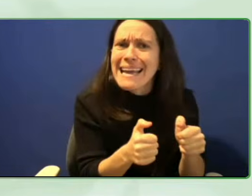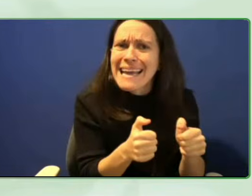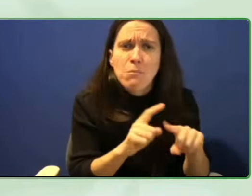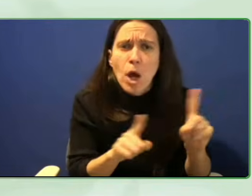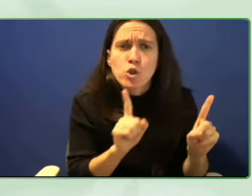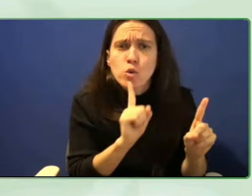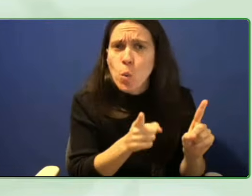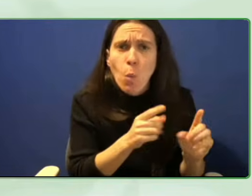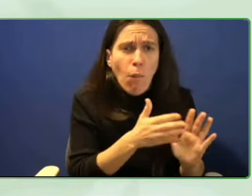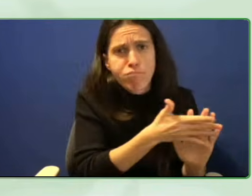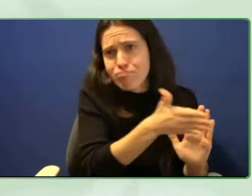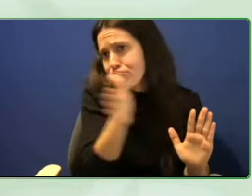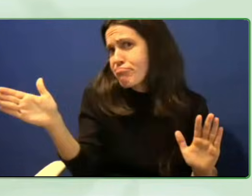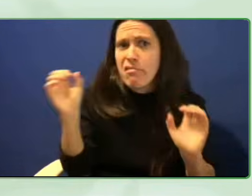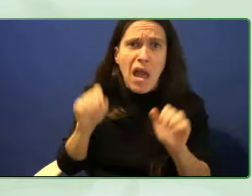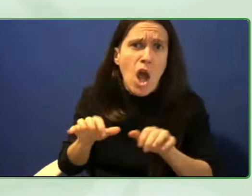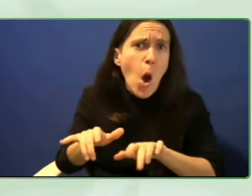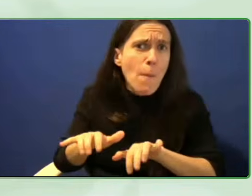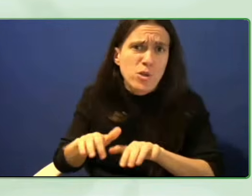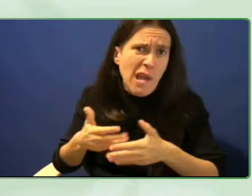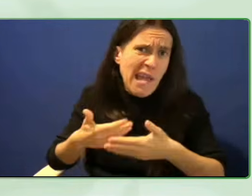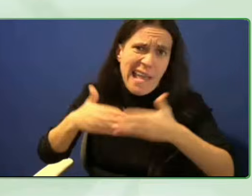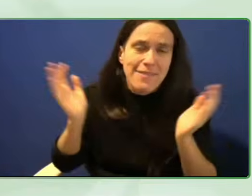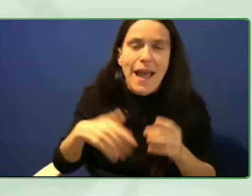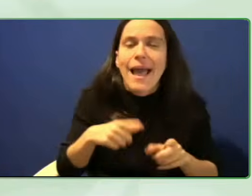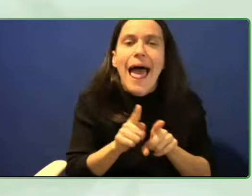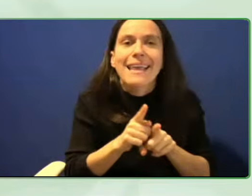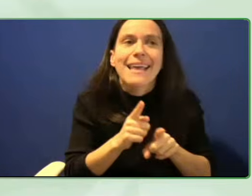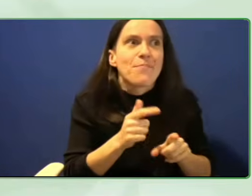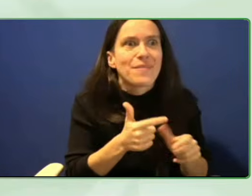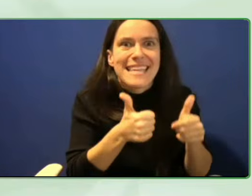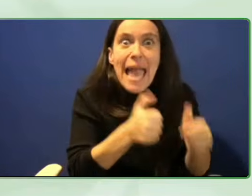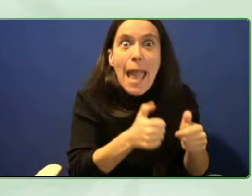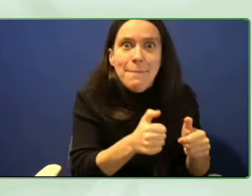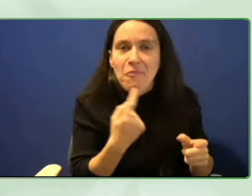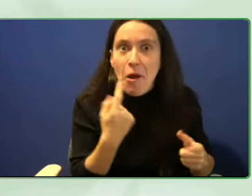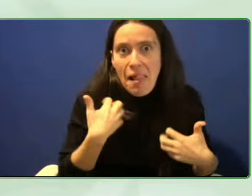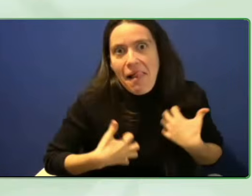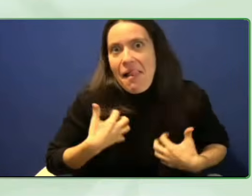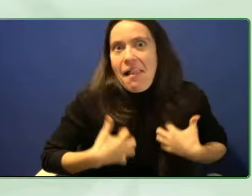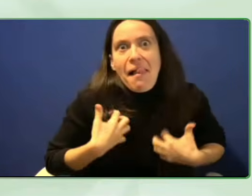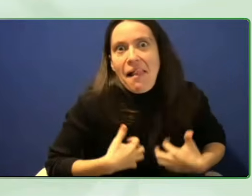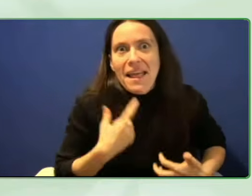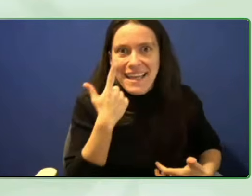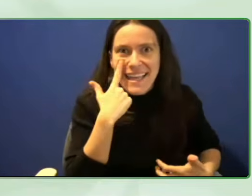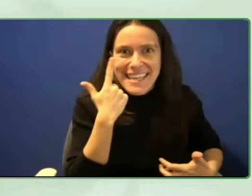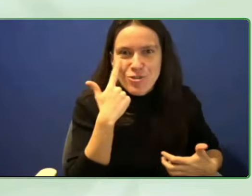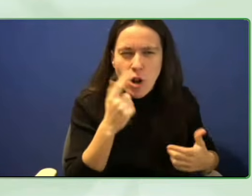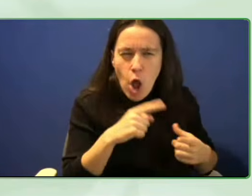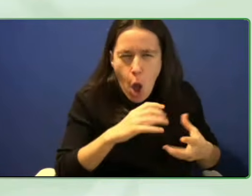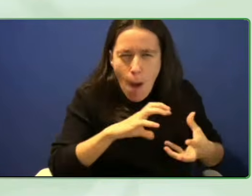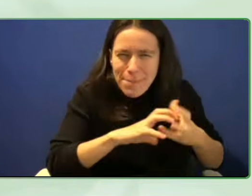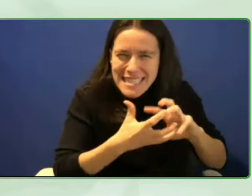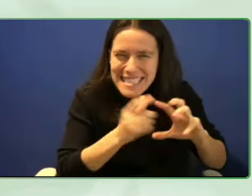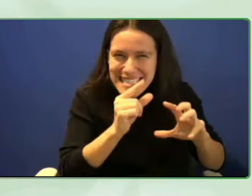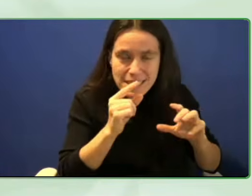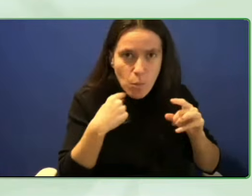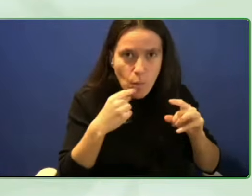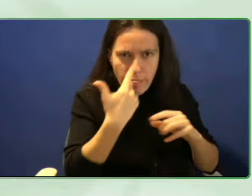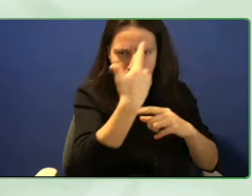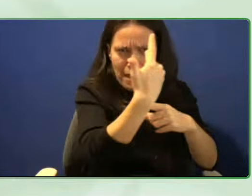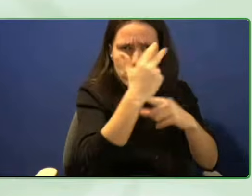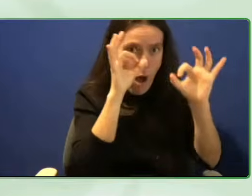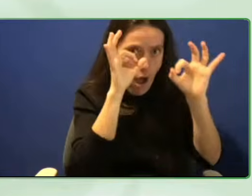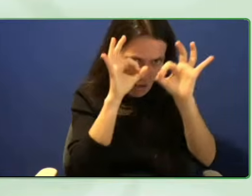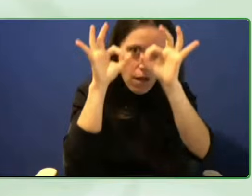computer control. We just took the gaming as a interesting example because it's quite a complex thing to do,